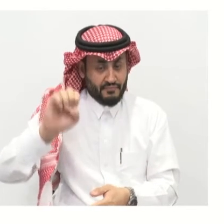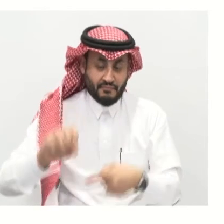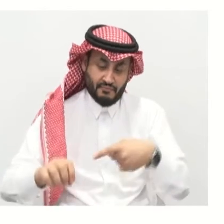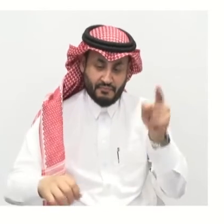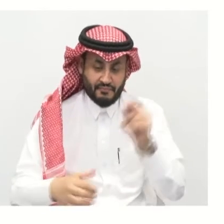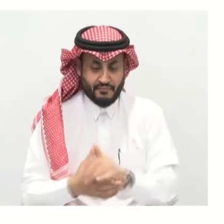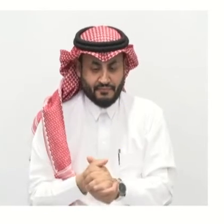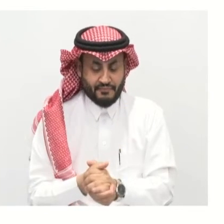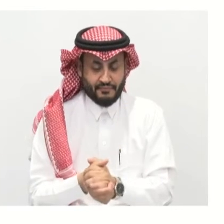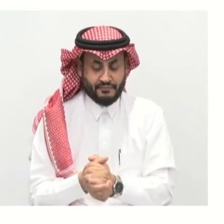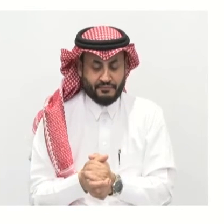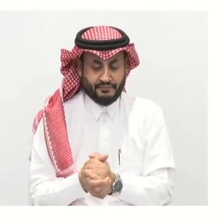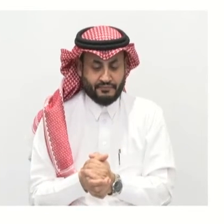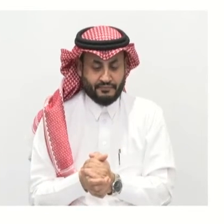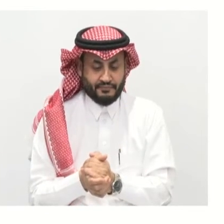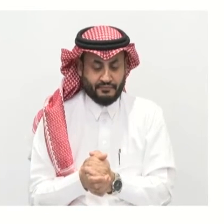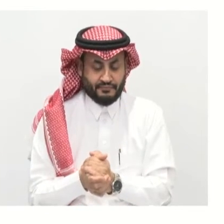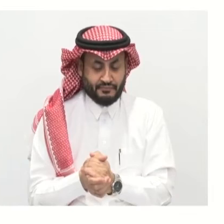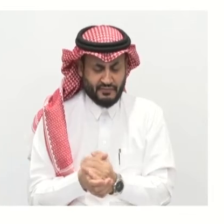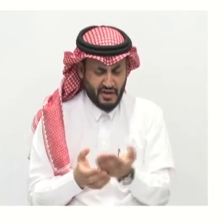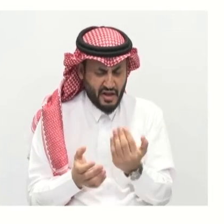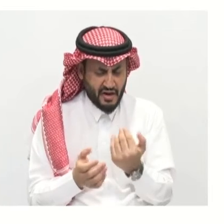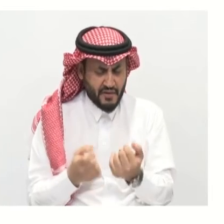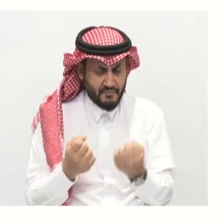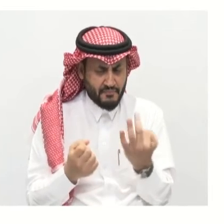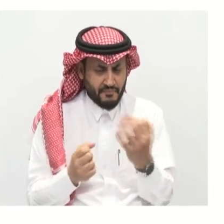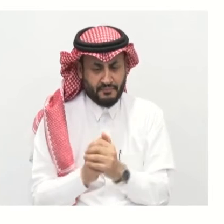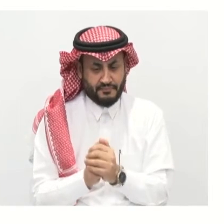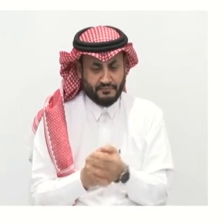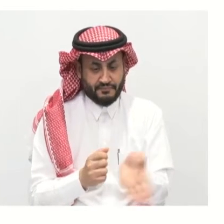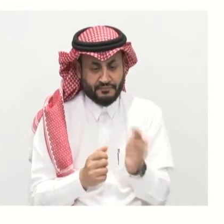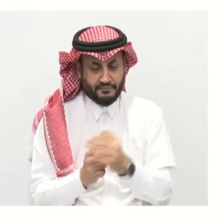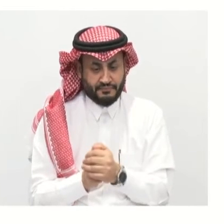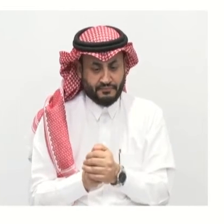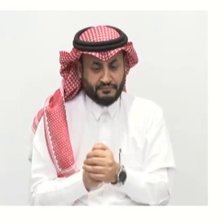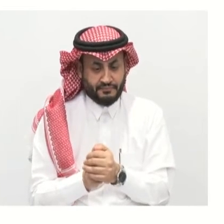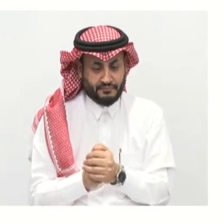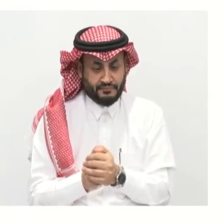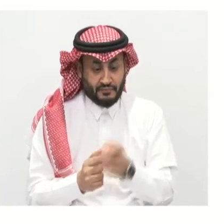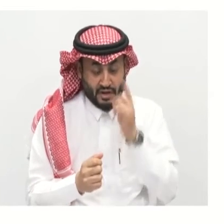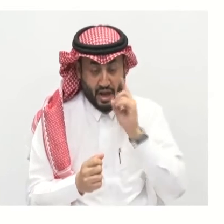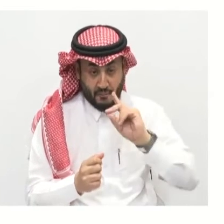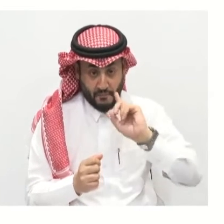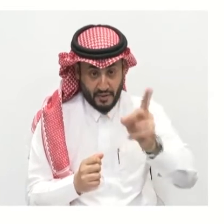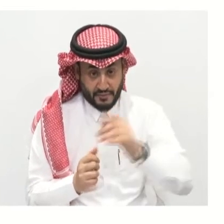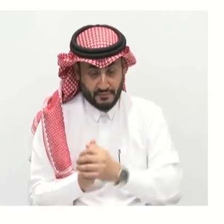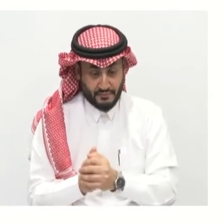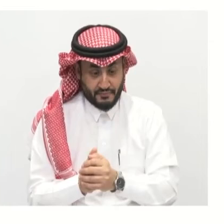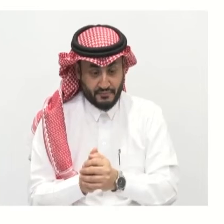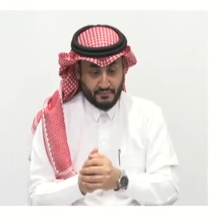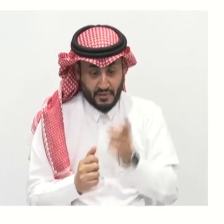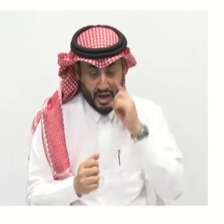These are two cubes. And this arrow is pointing at the